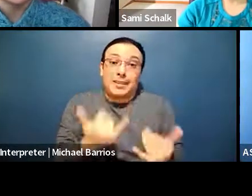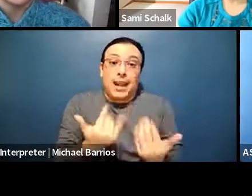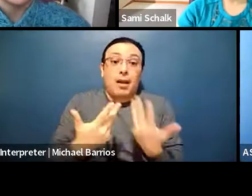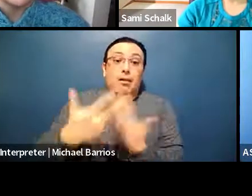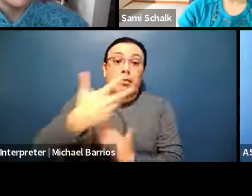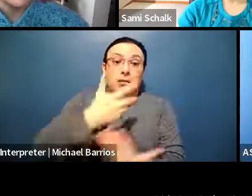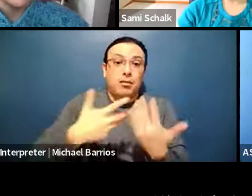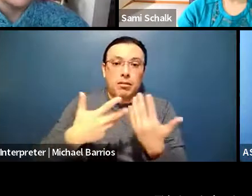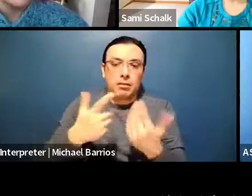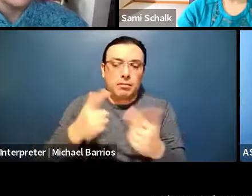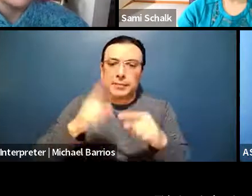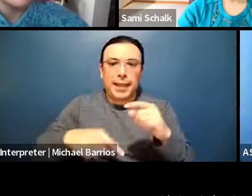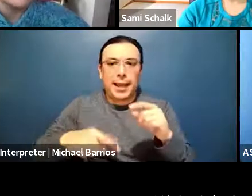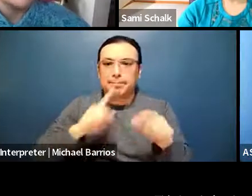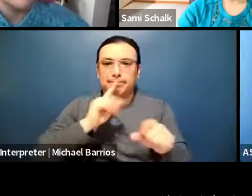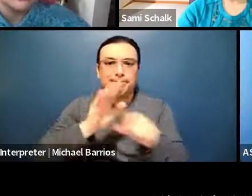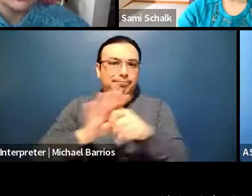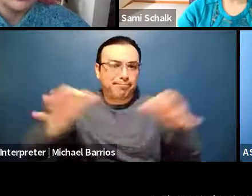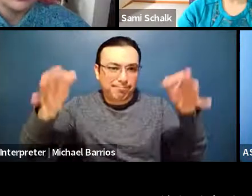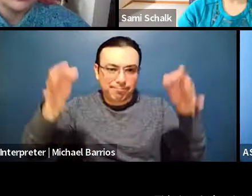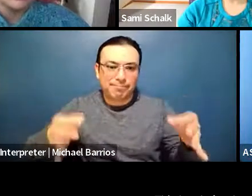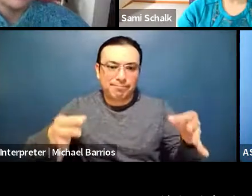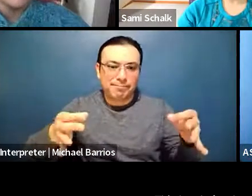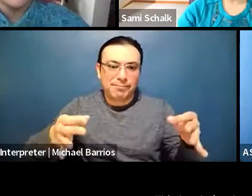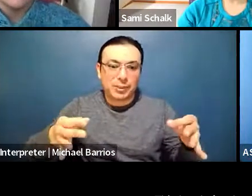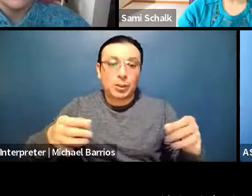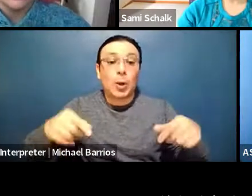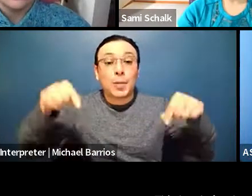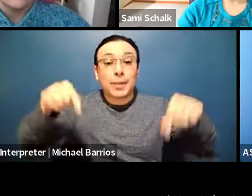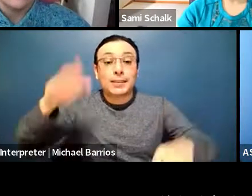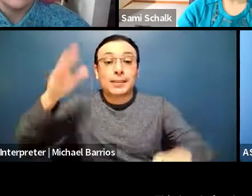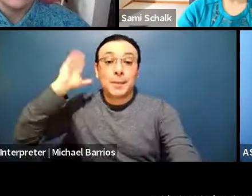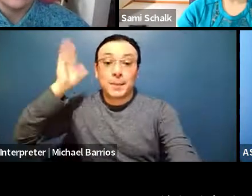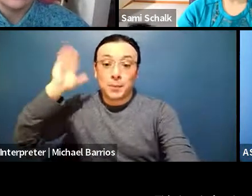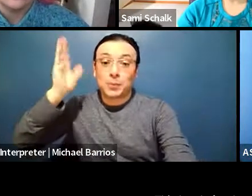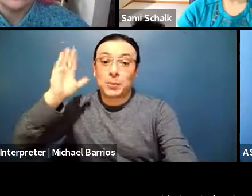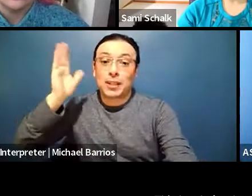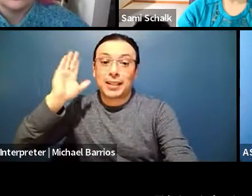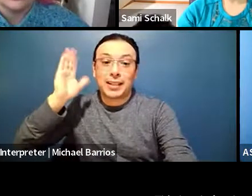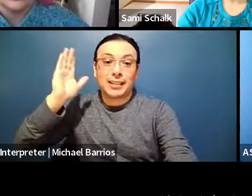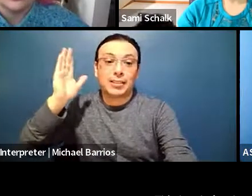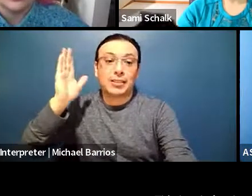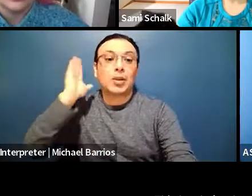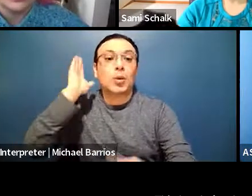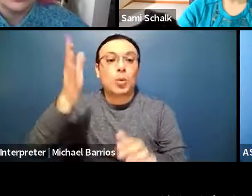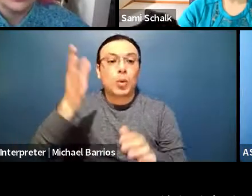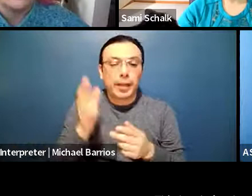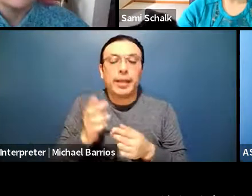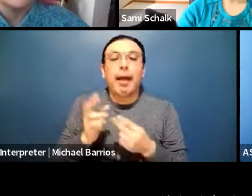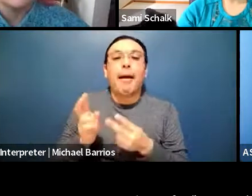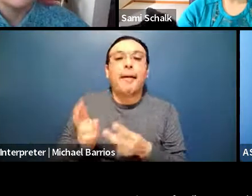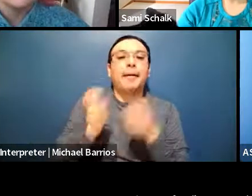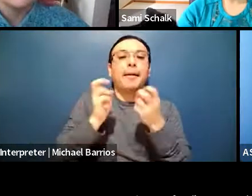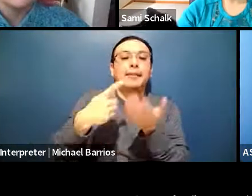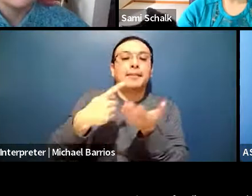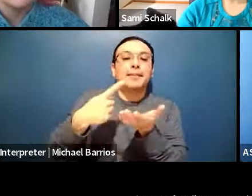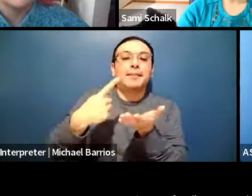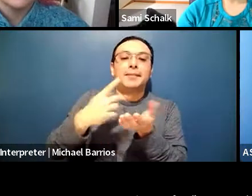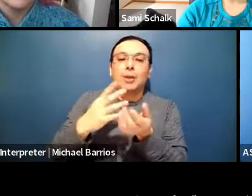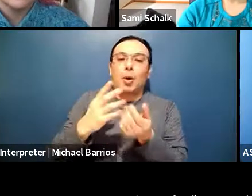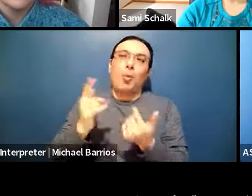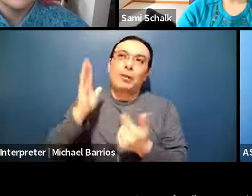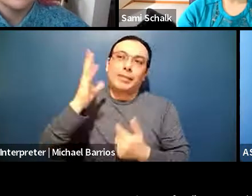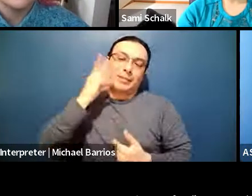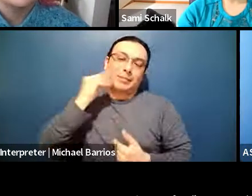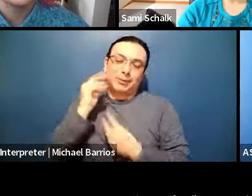Throughout the presentation, we draw upon our personal experiences with queercrip doulaing with our